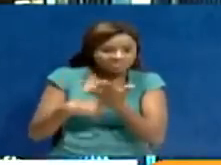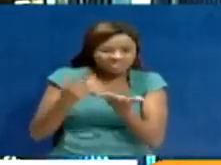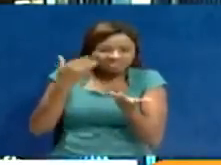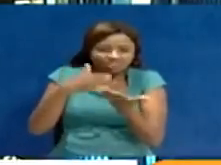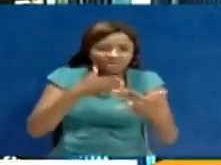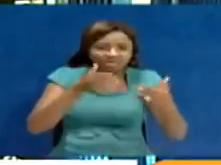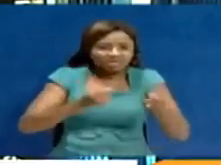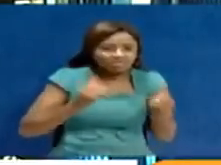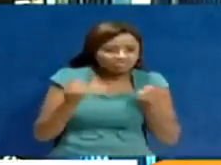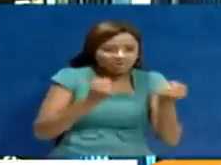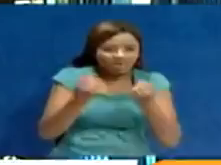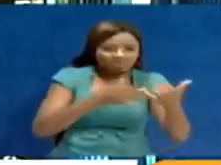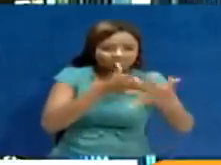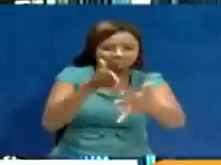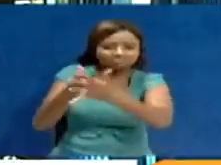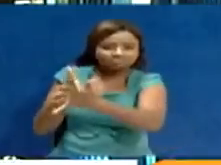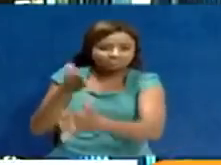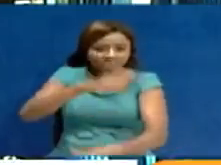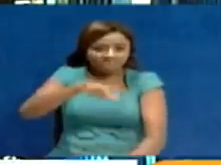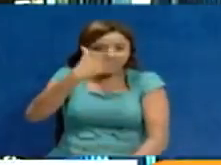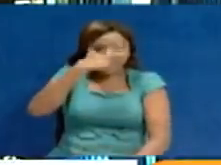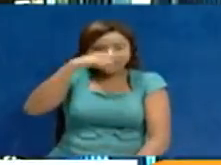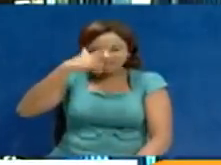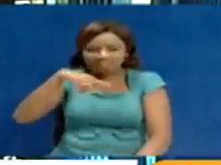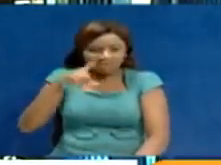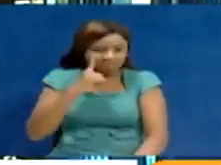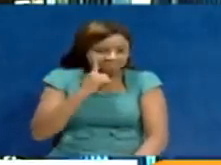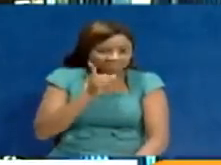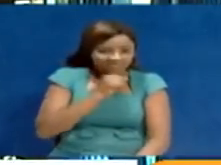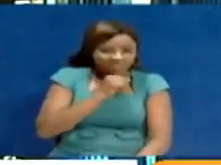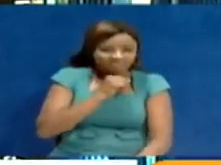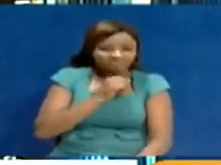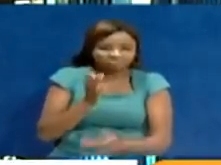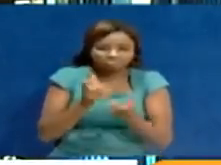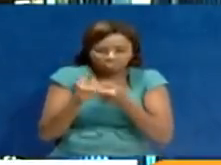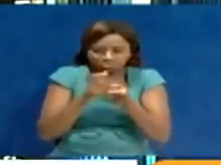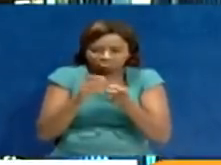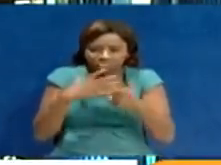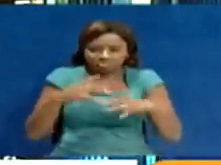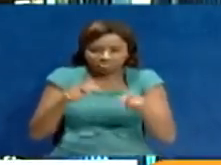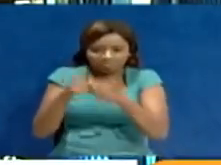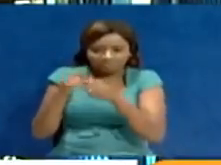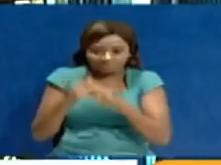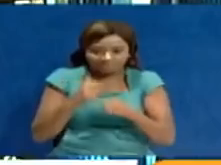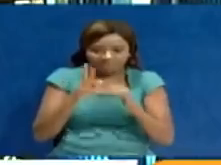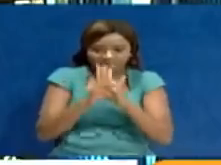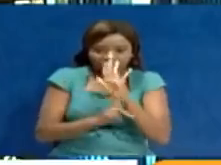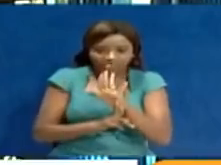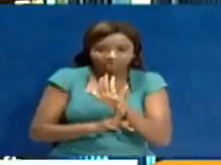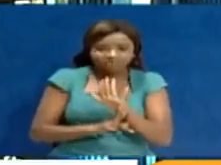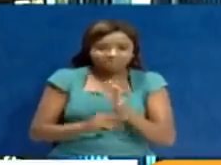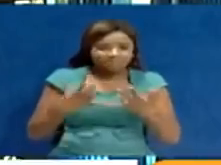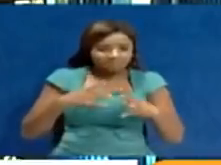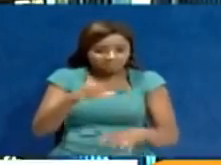of the roadblocks erected by police officers on major highways to deal with curfew offenders. The roadblock on Thika Road